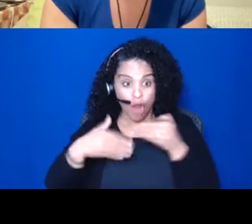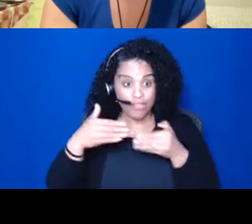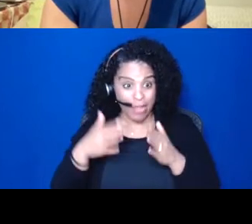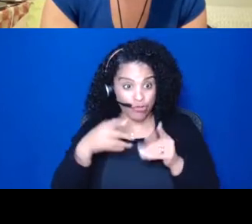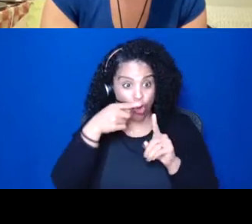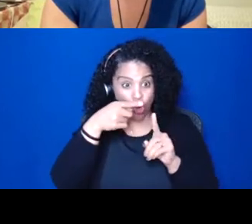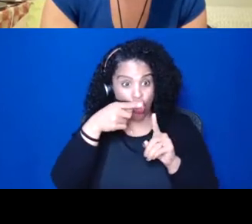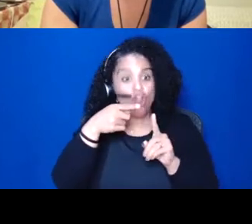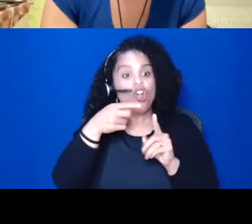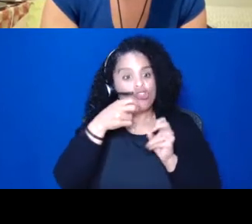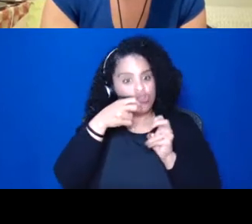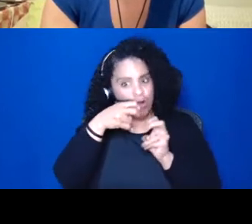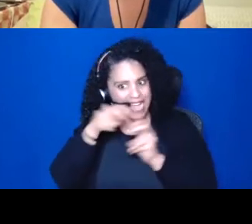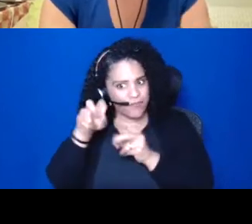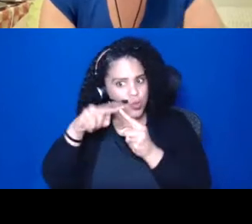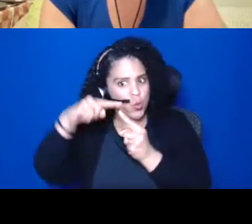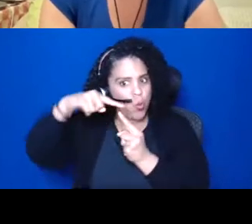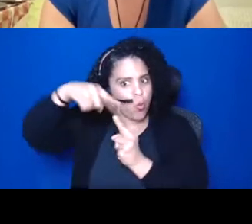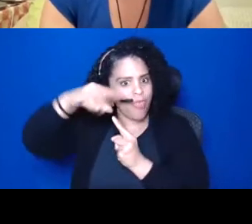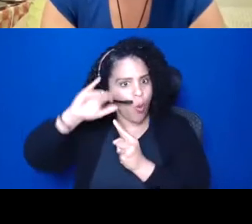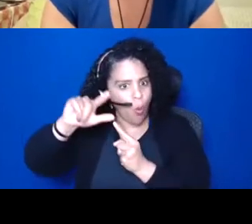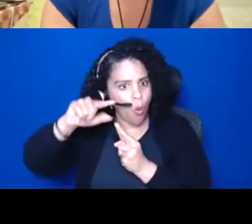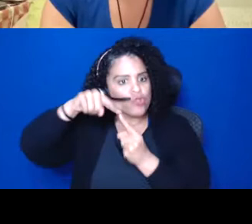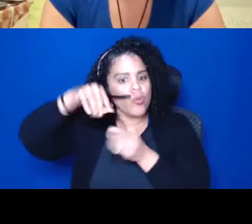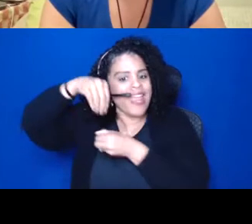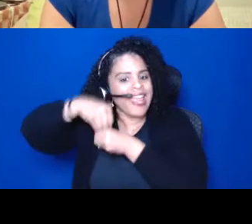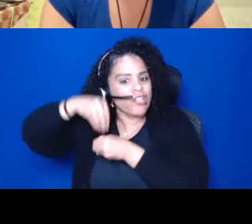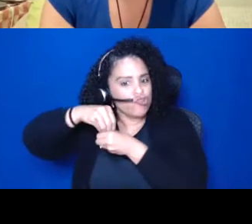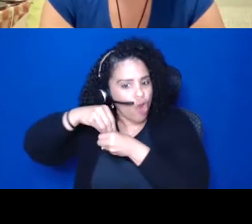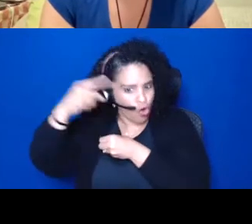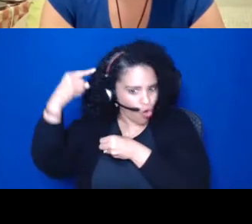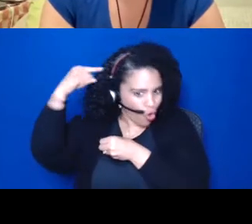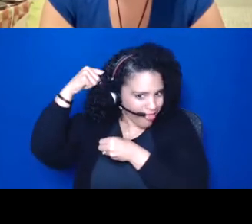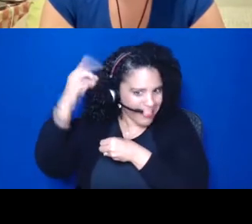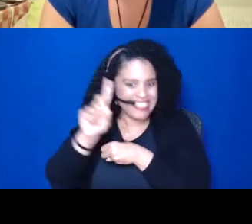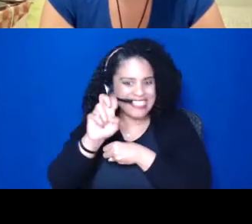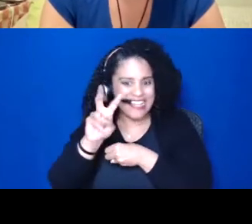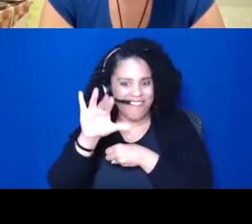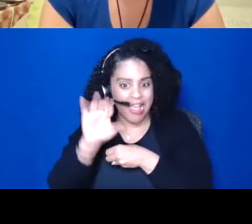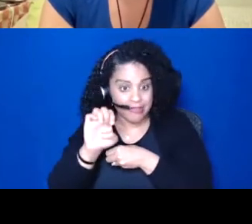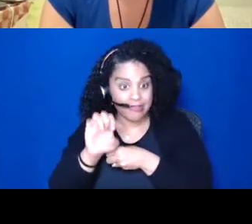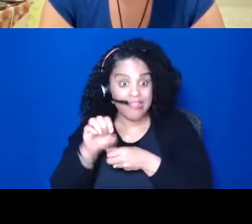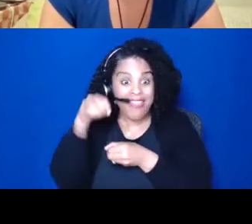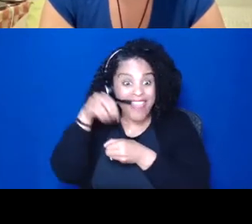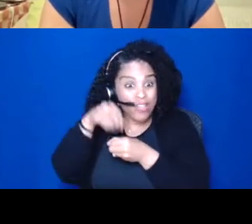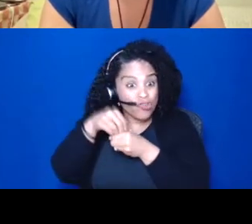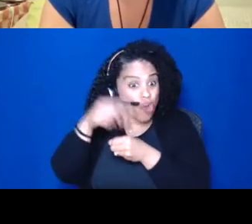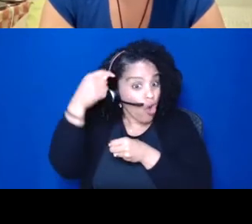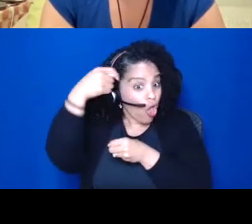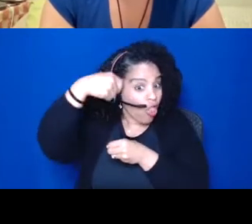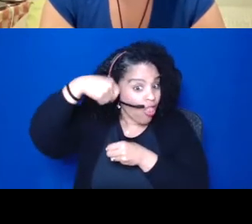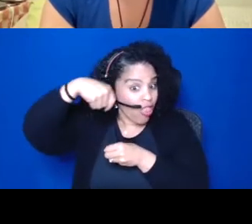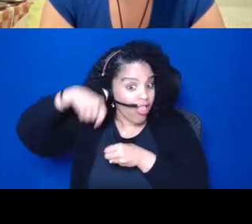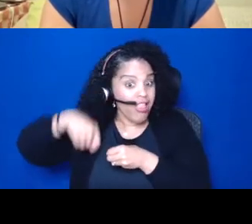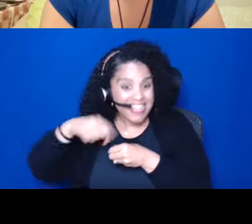signal through the coil to the internal device. And then the internal device causes the